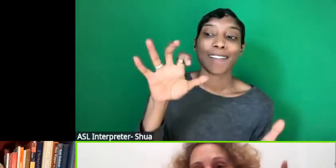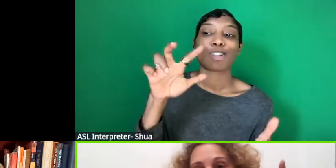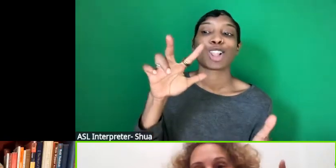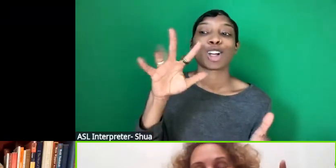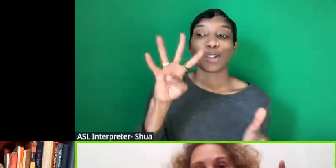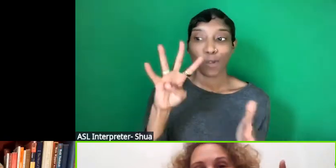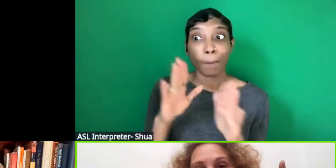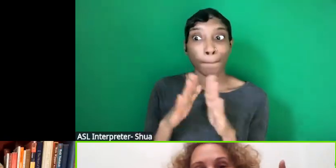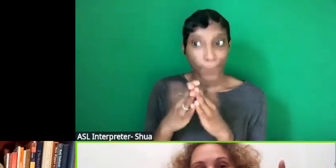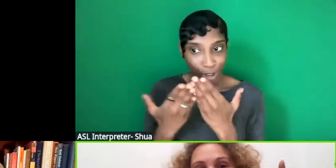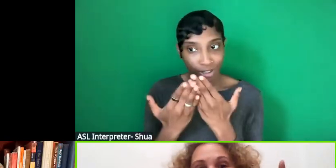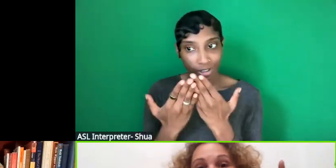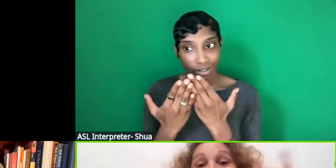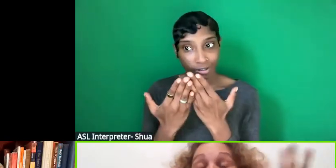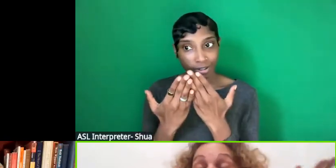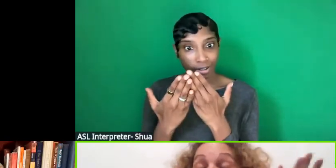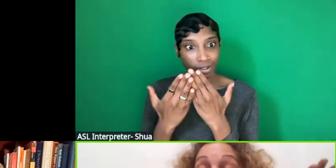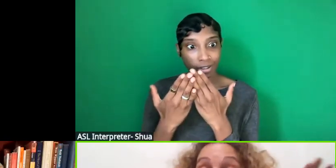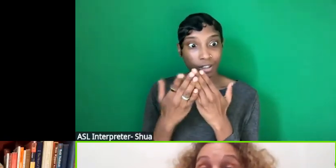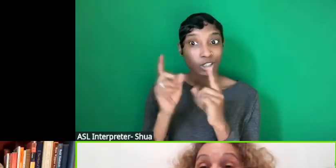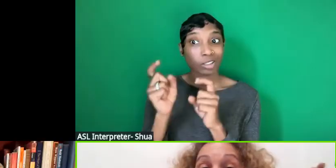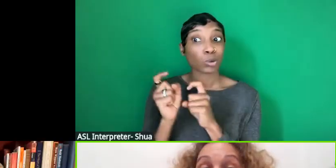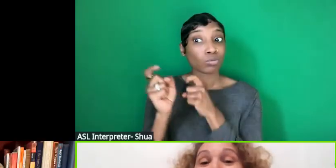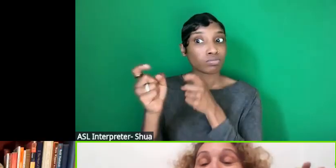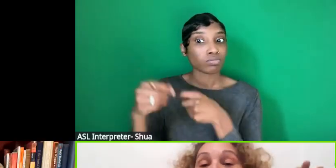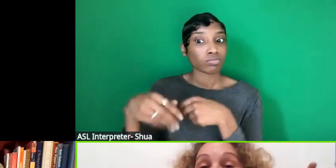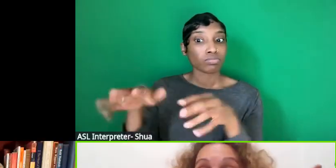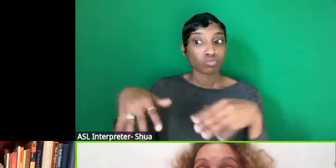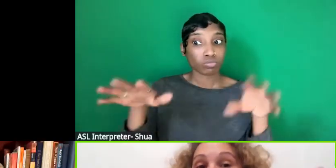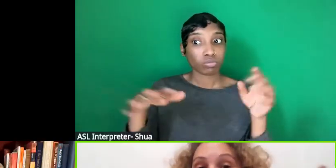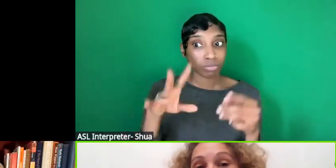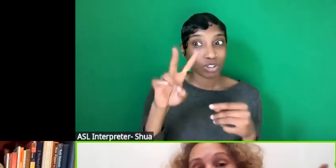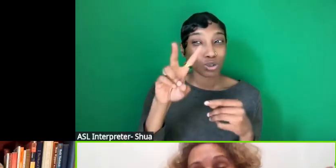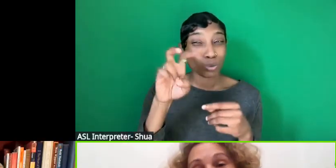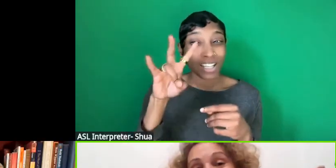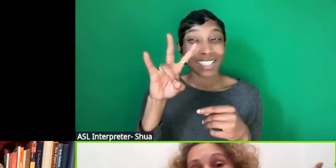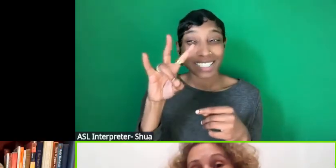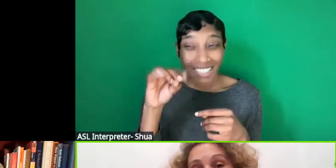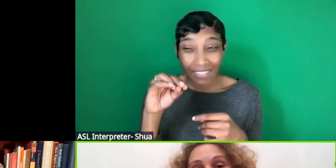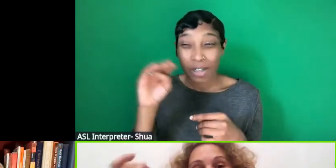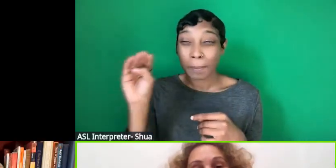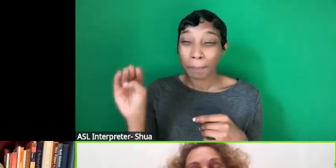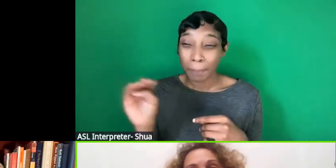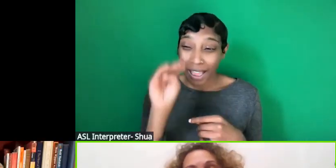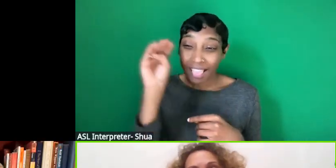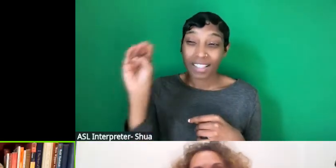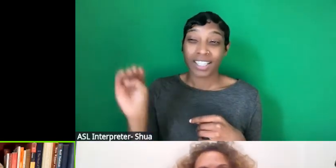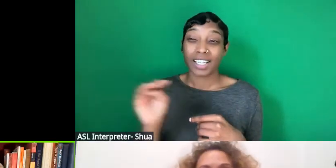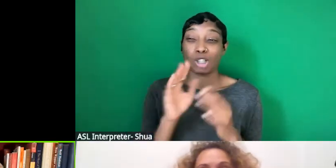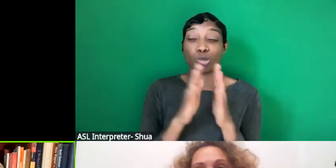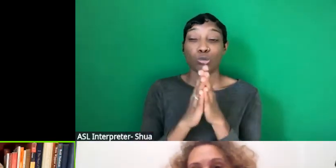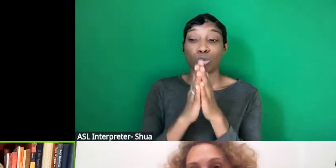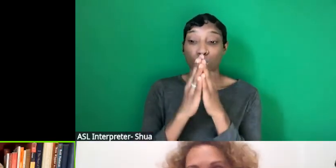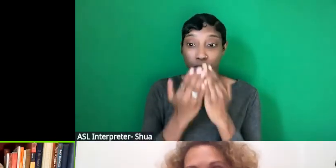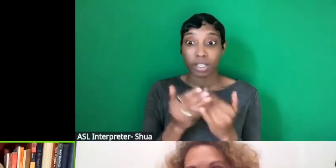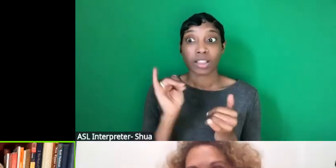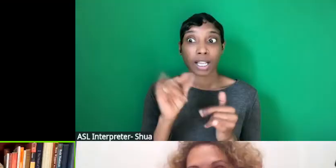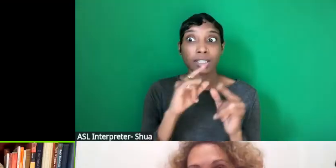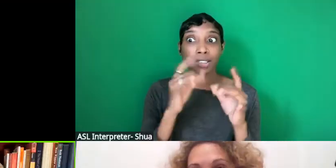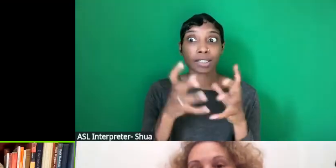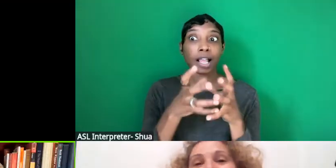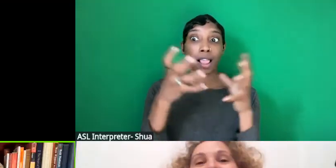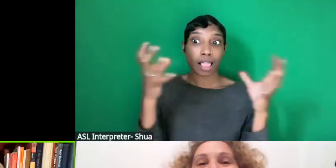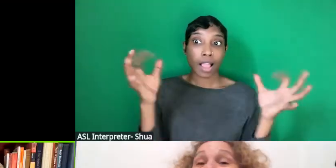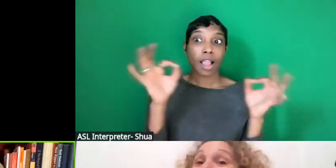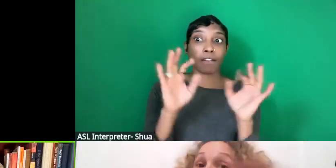270,748,534 books. Wow. Over 270 million books that she's given away. That is a lot of